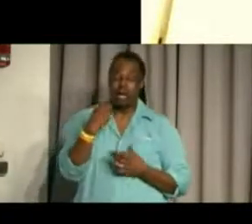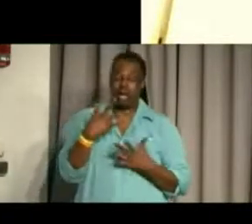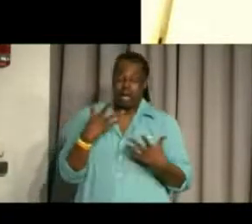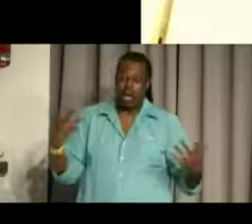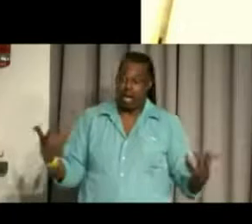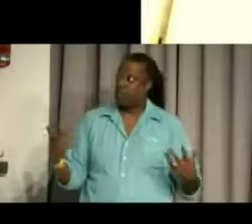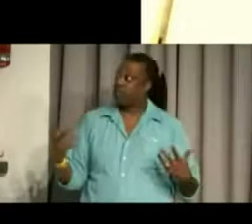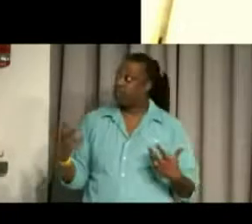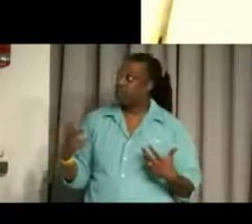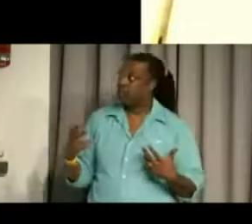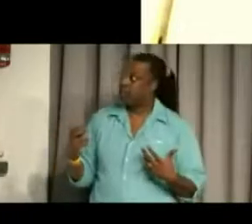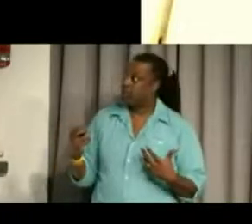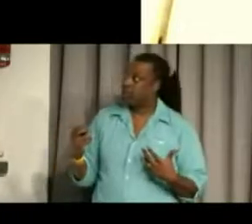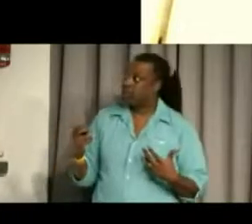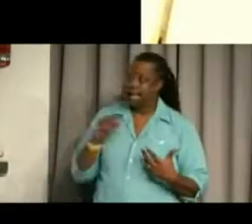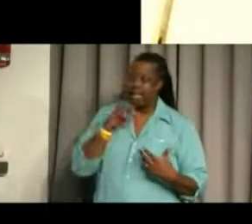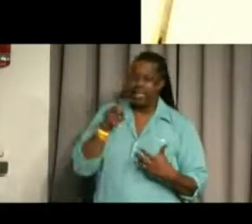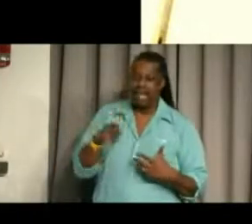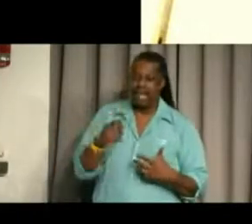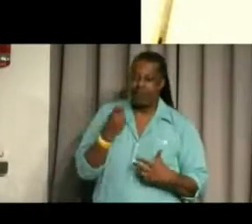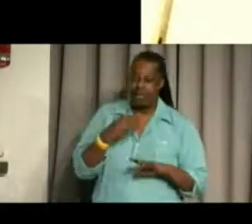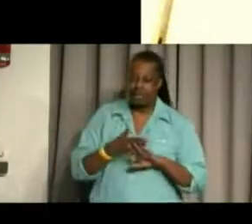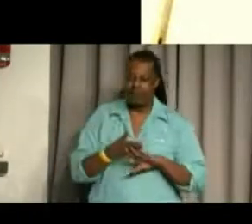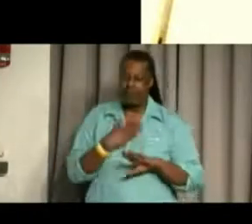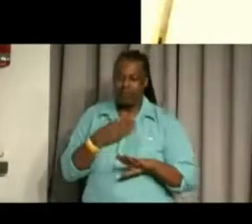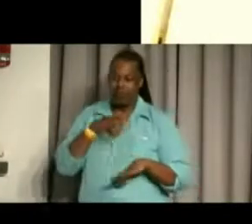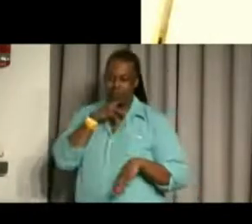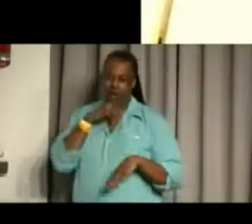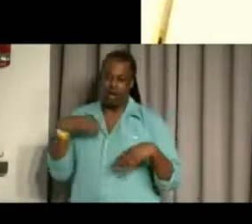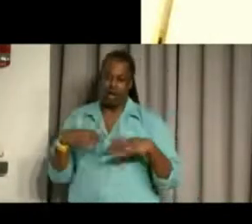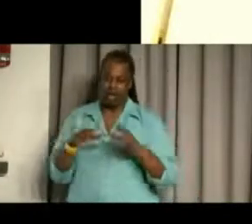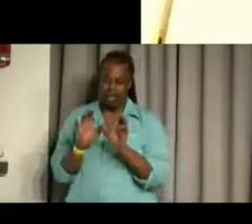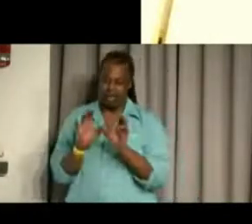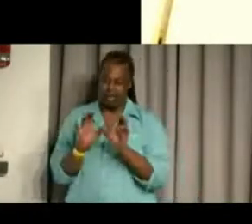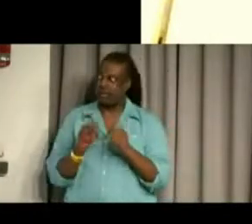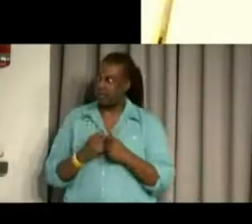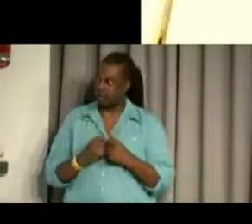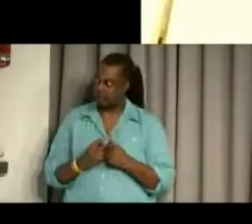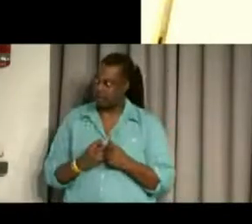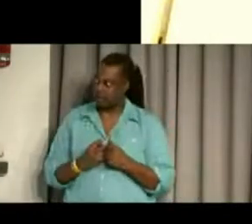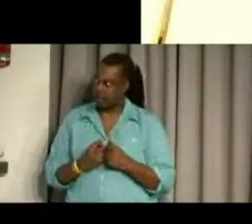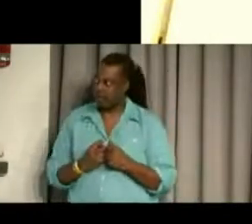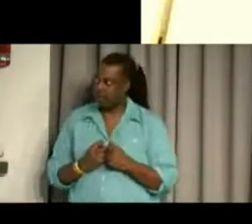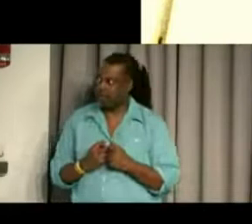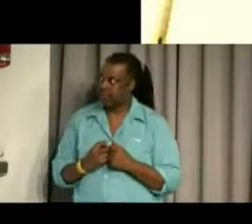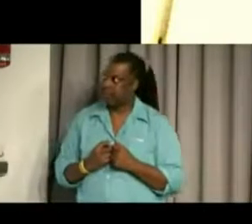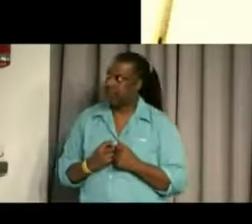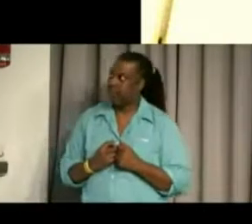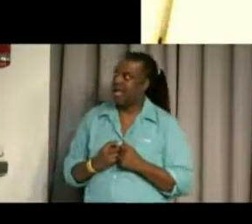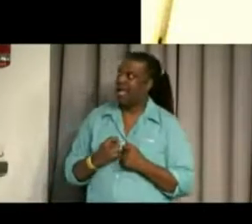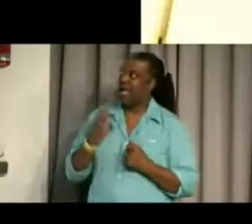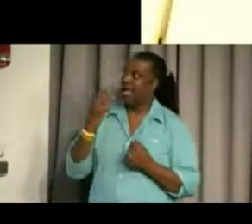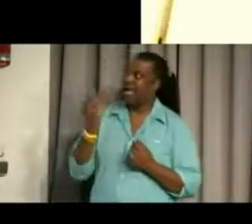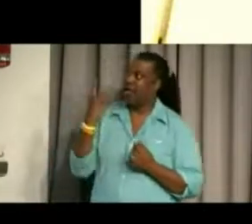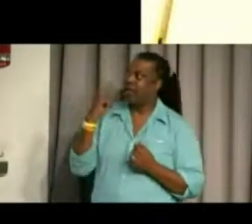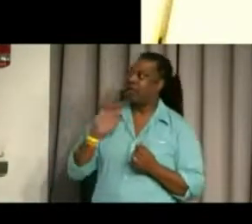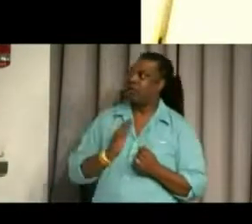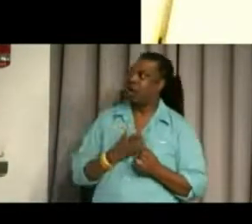take, before the water crisis. And I would just say, for our